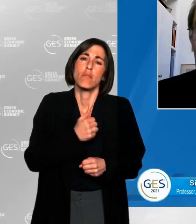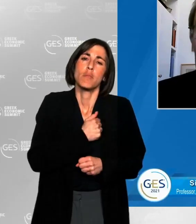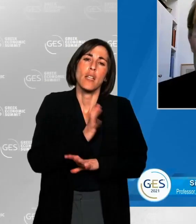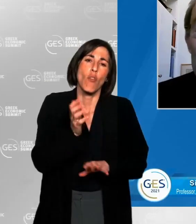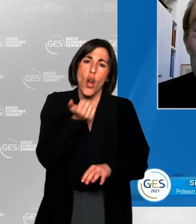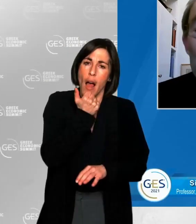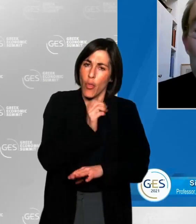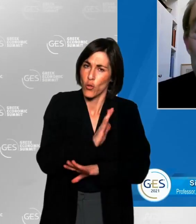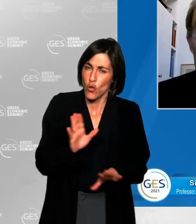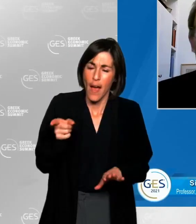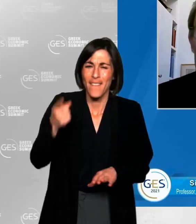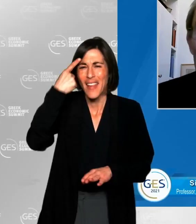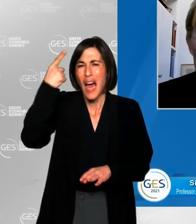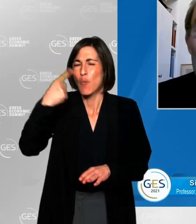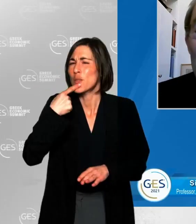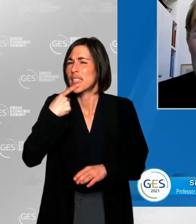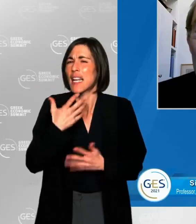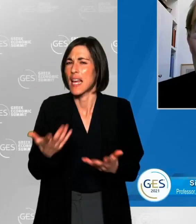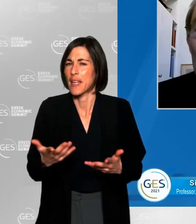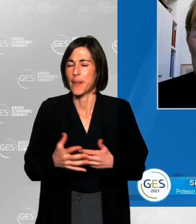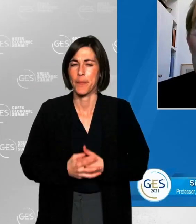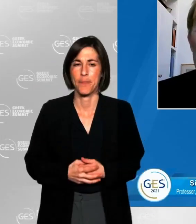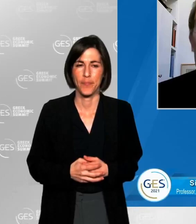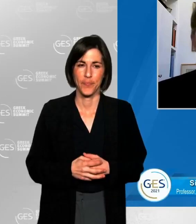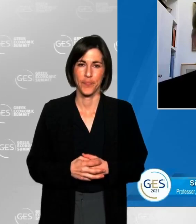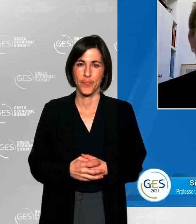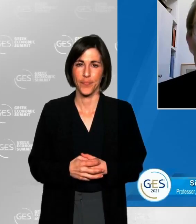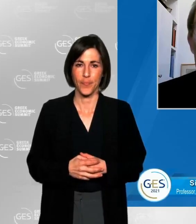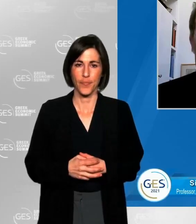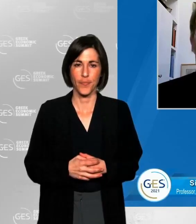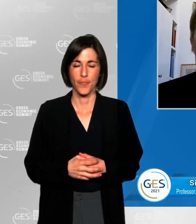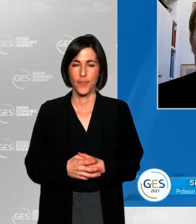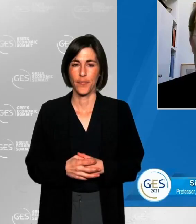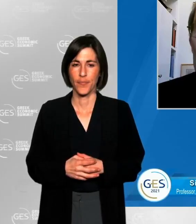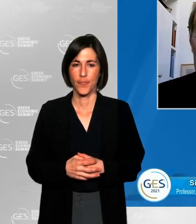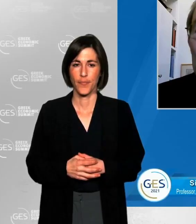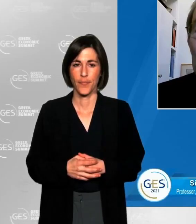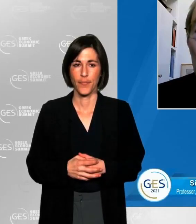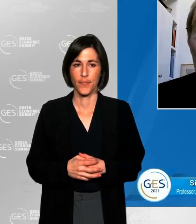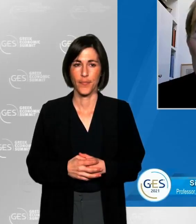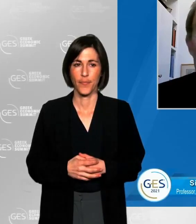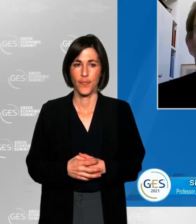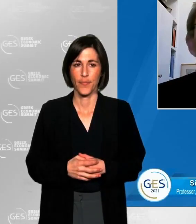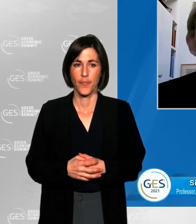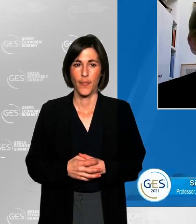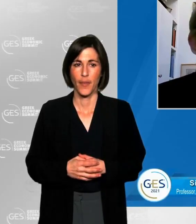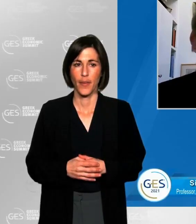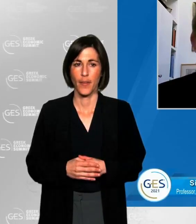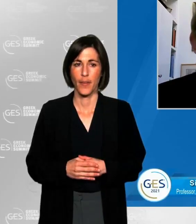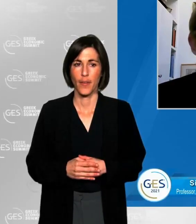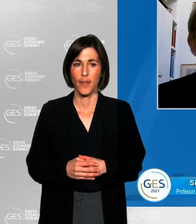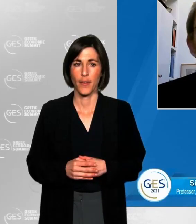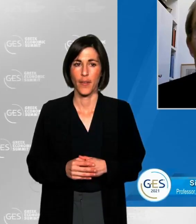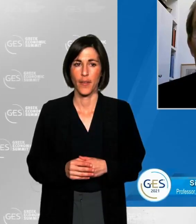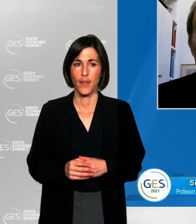poverty, for example, or if you see workers not quite getting the